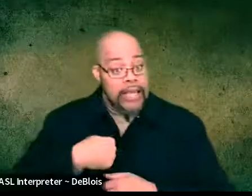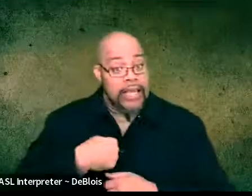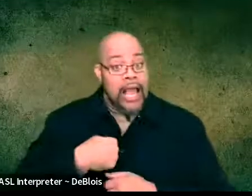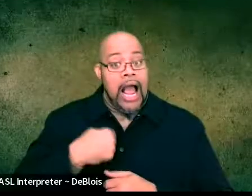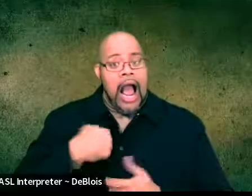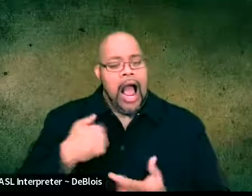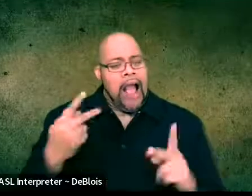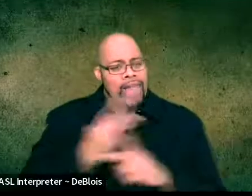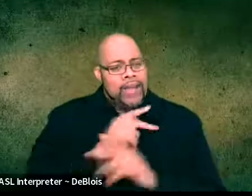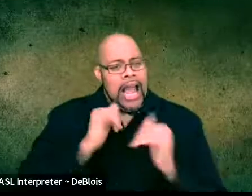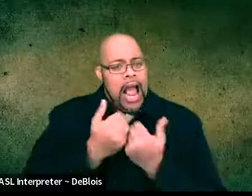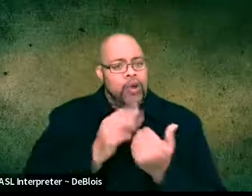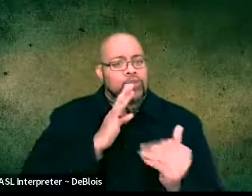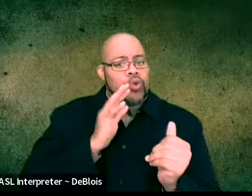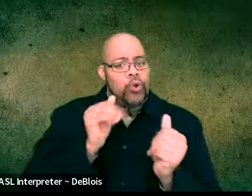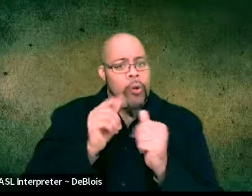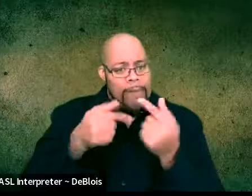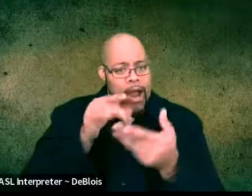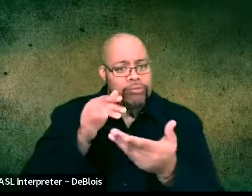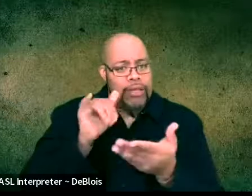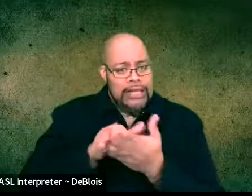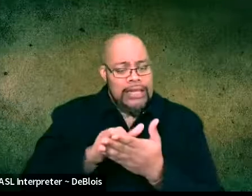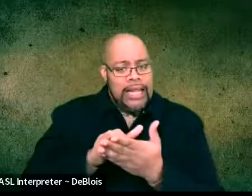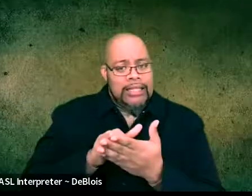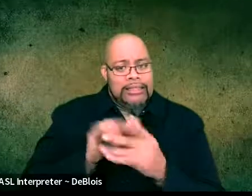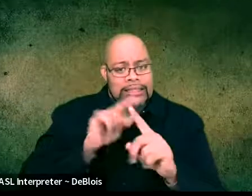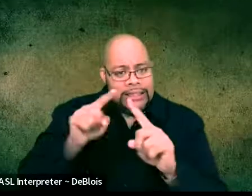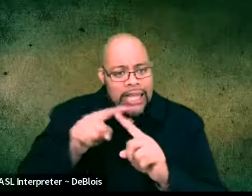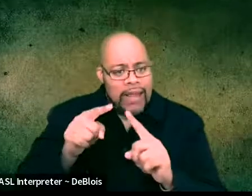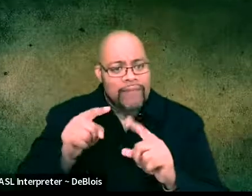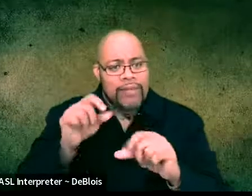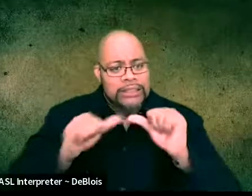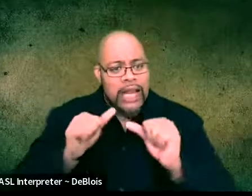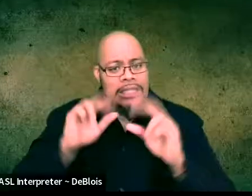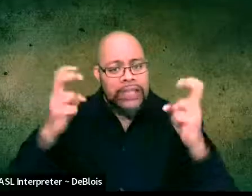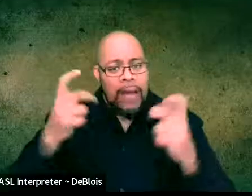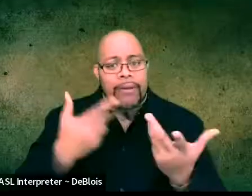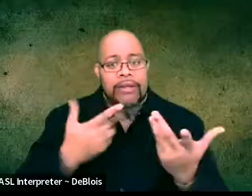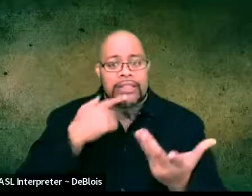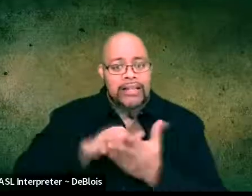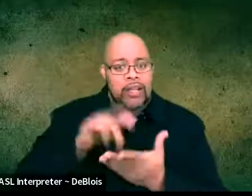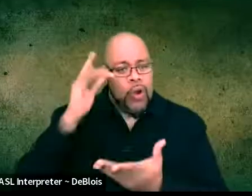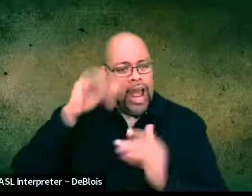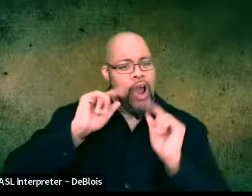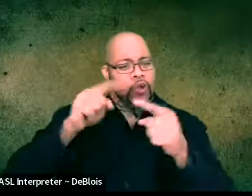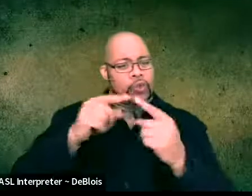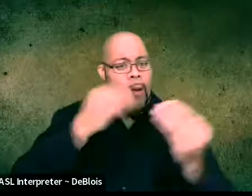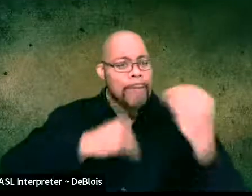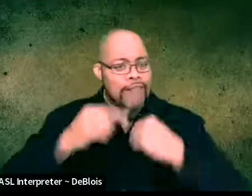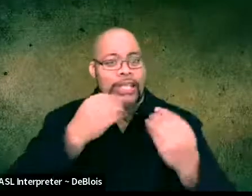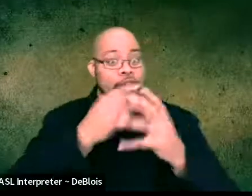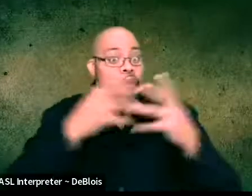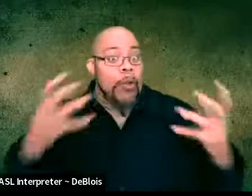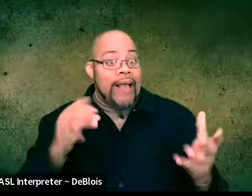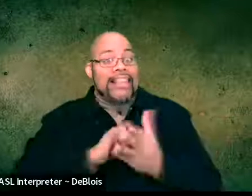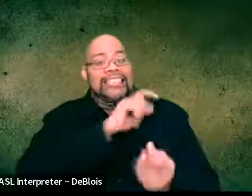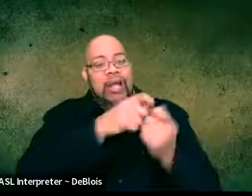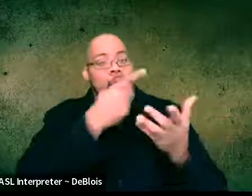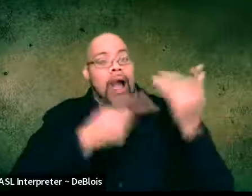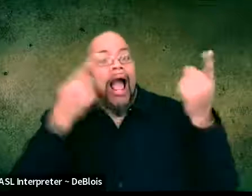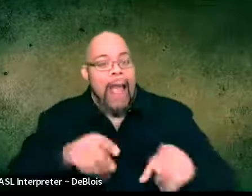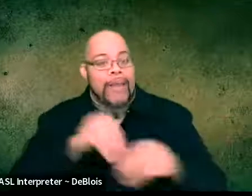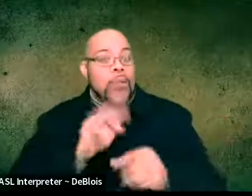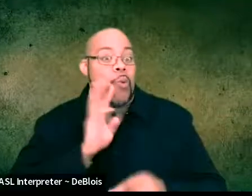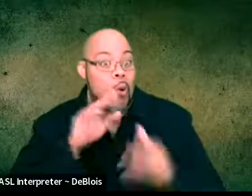I figured out how to talk about eutrophication and related. I always tell my friends it's like a buffet. You know how you go to a buffet, you eat too much. That's exactly what's happening